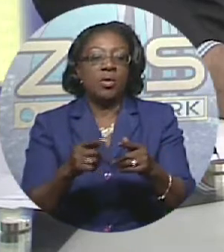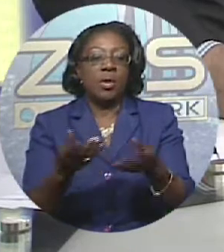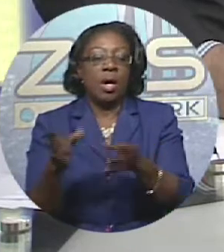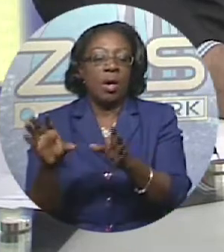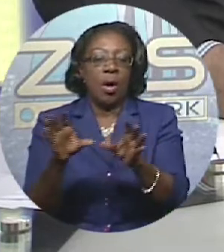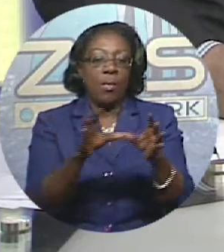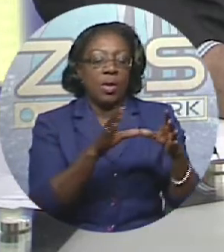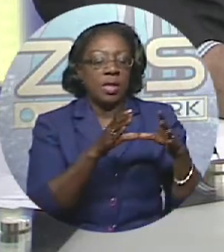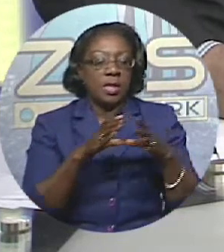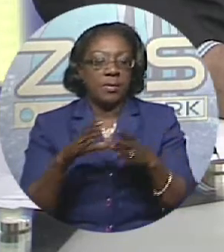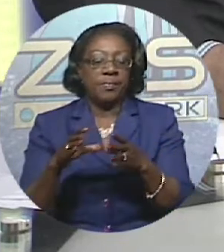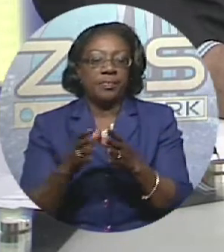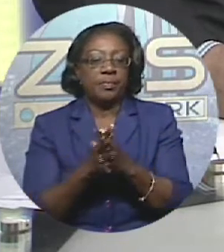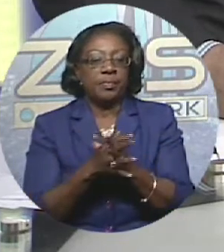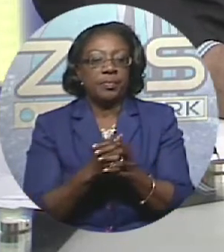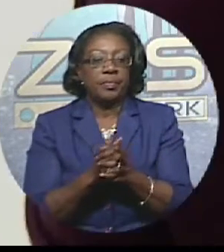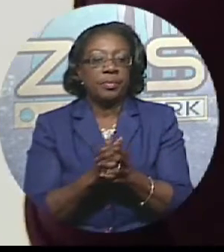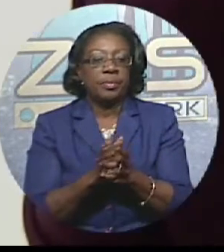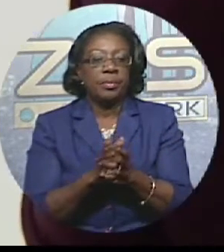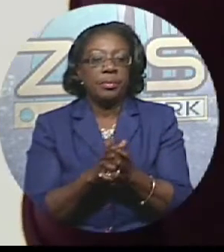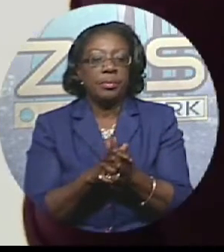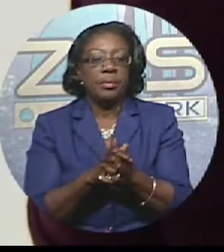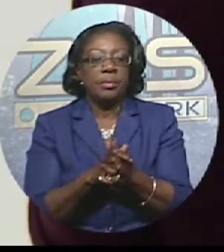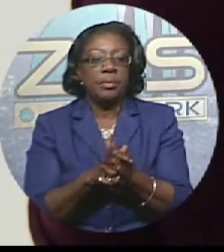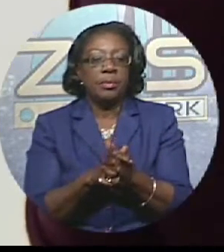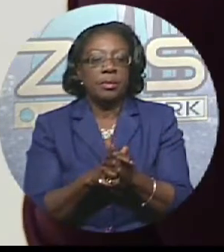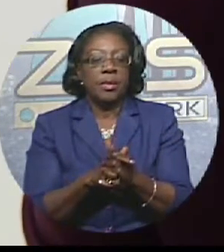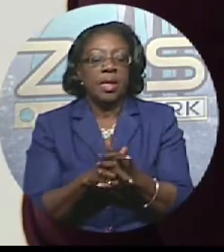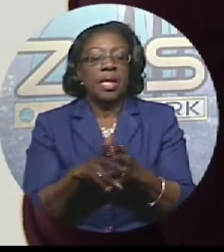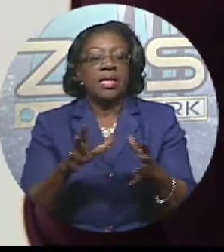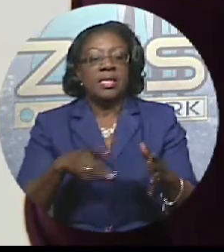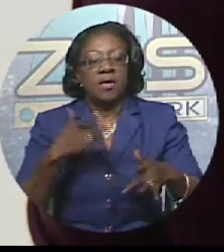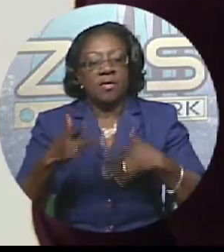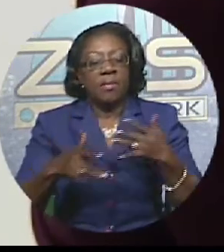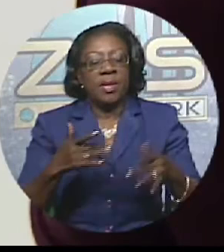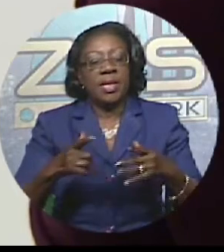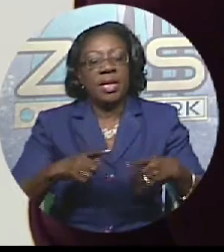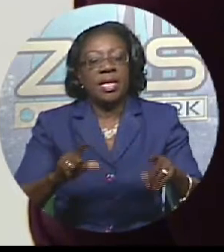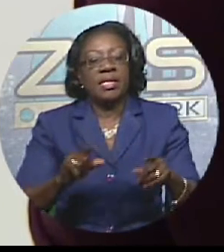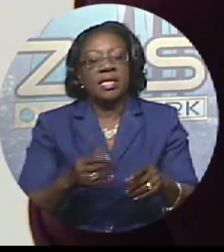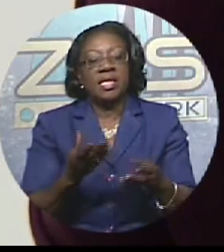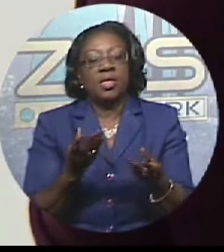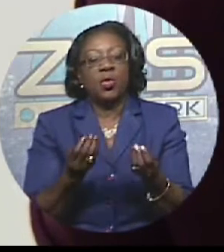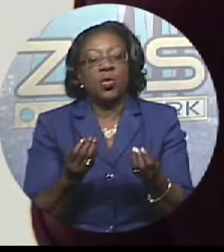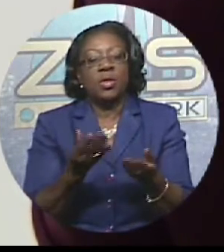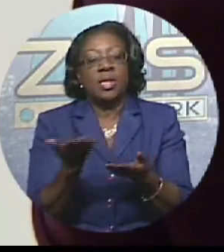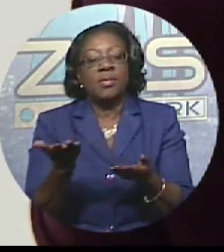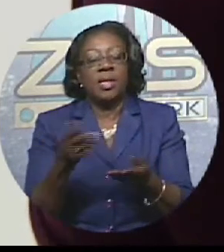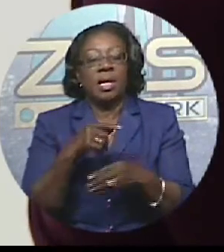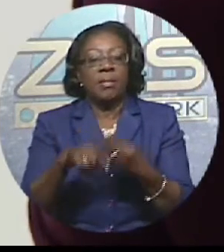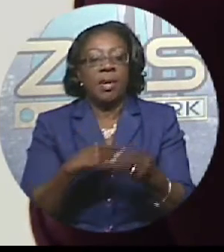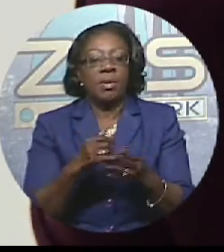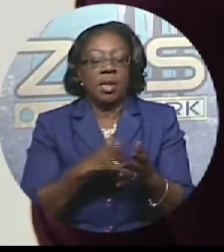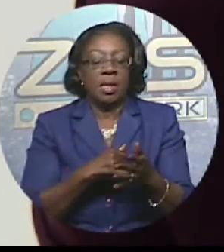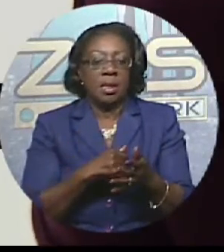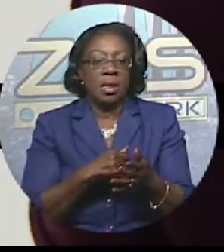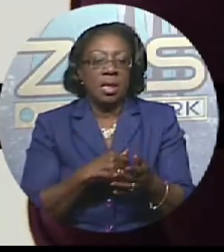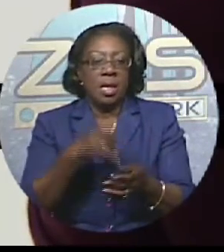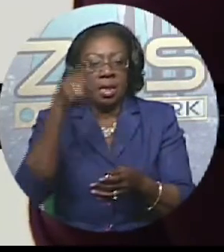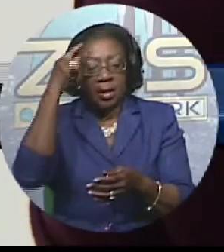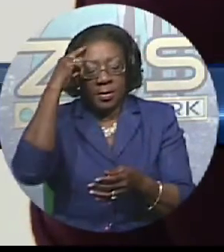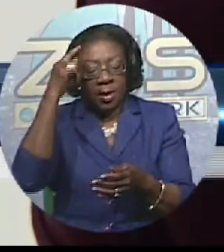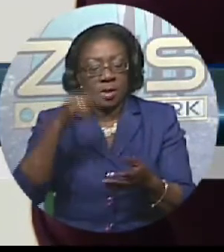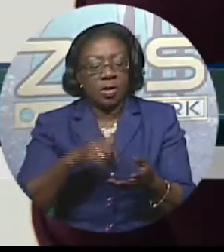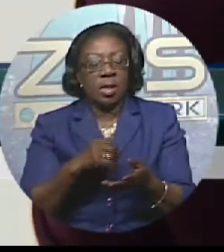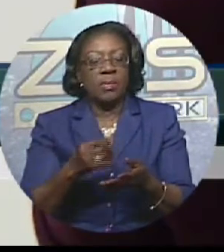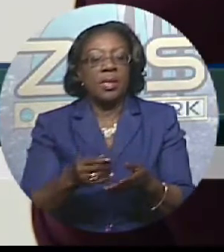fill a critical need. Instead of complaining, let's just do something about it. I think OWN is going to be the